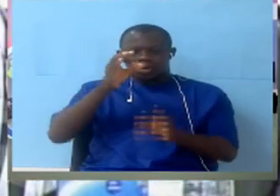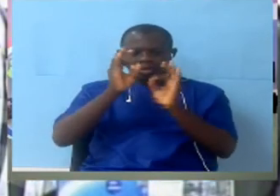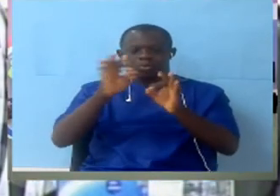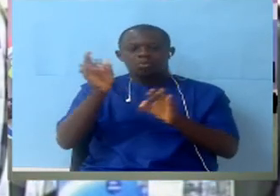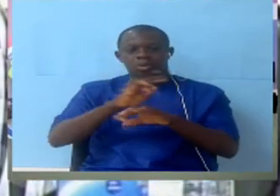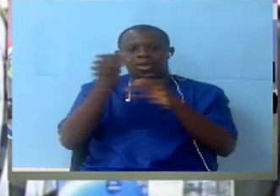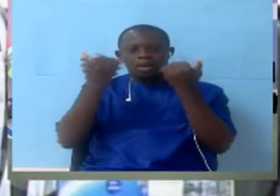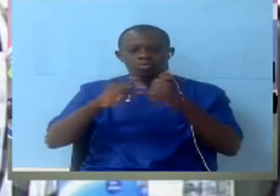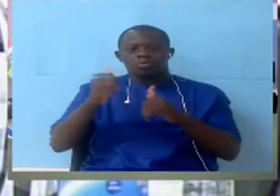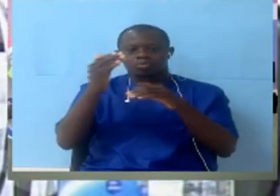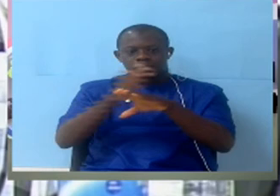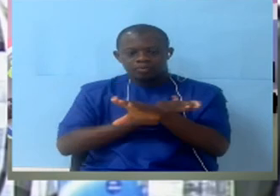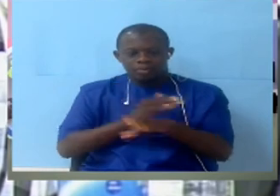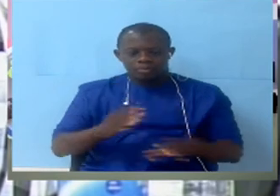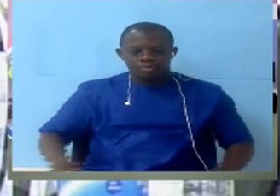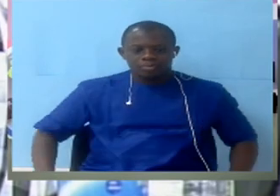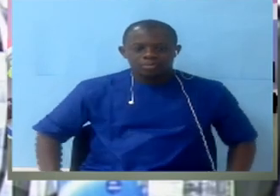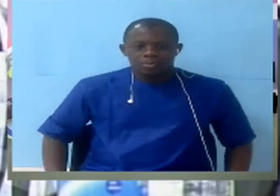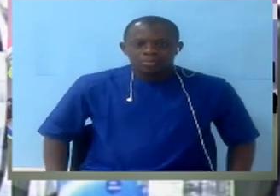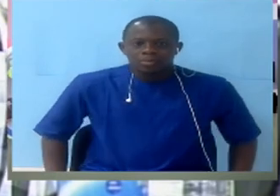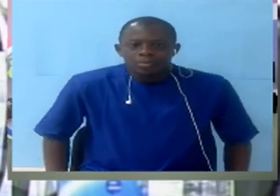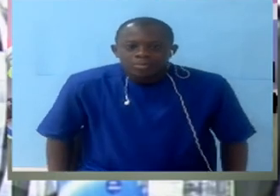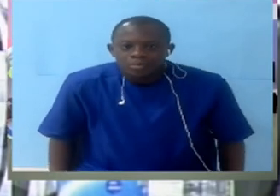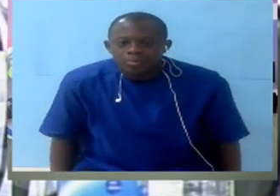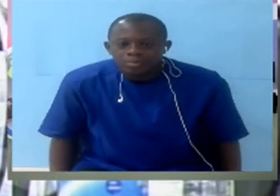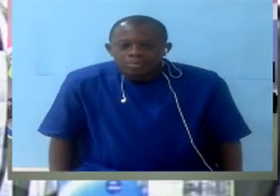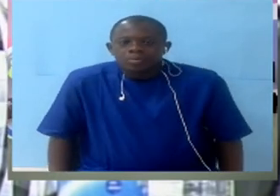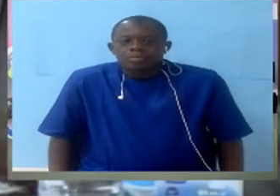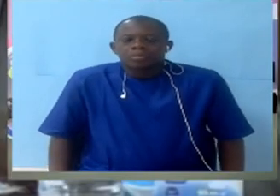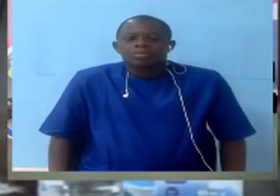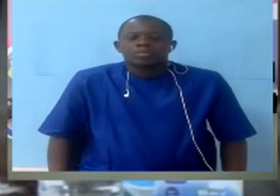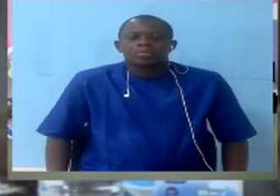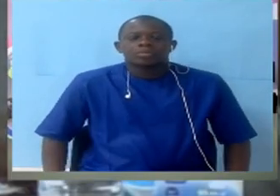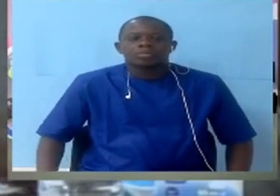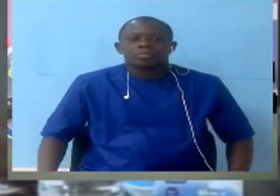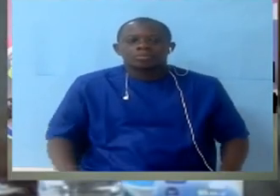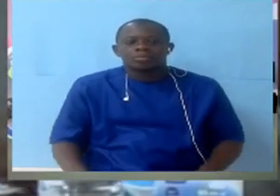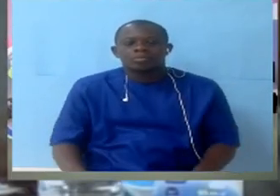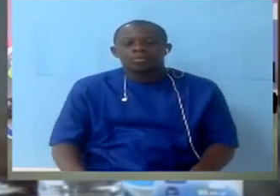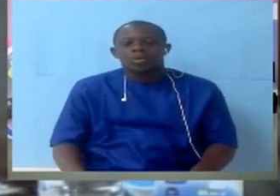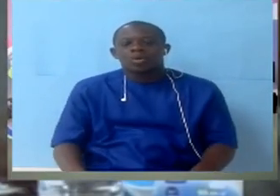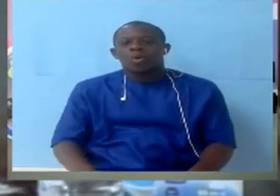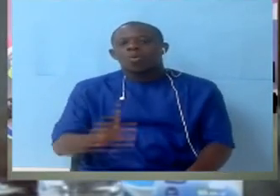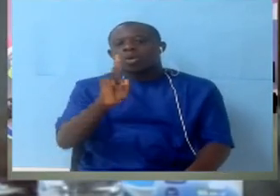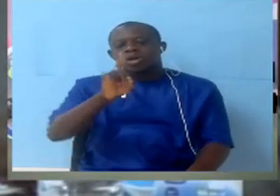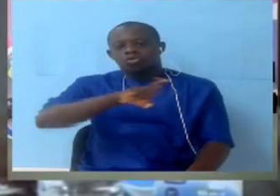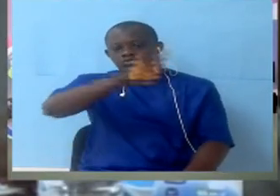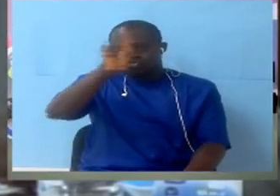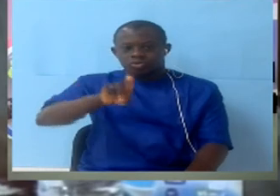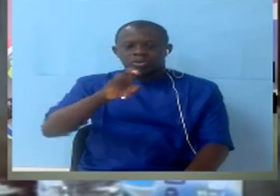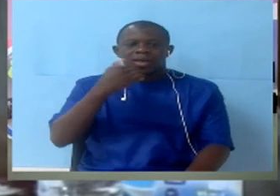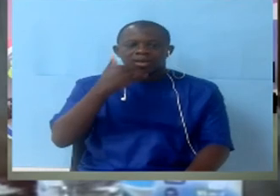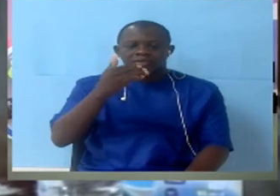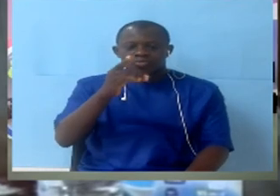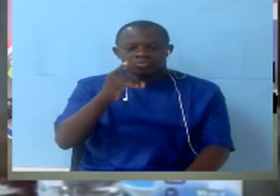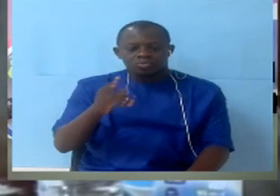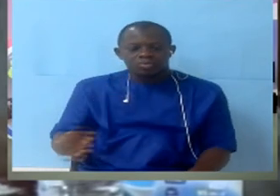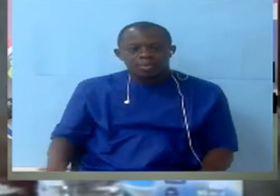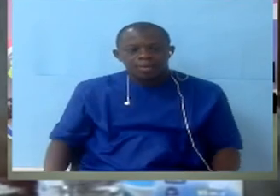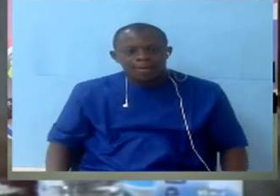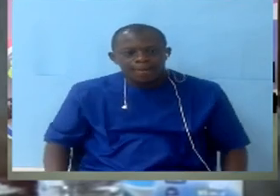counsel inumbarabake, Mr. Sanyang, memuite serodi ila sedi andiroro. One quick question. During the chaotic period